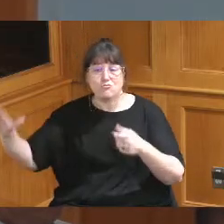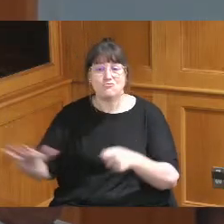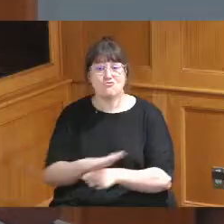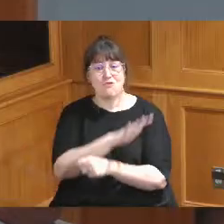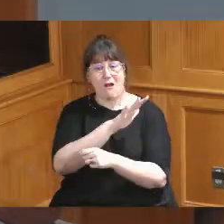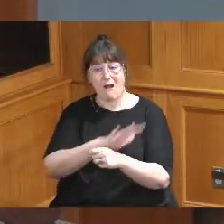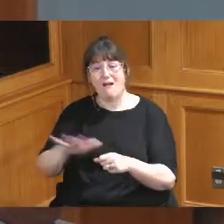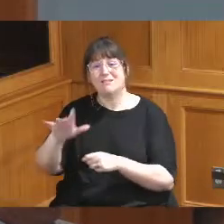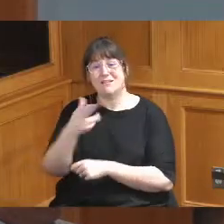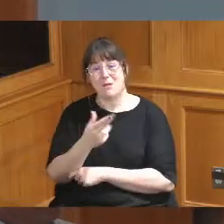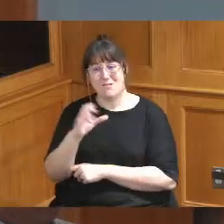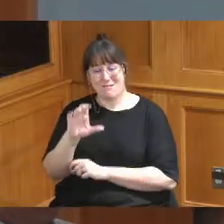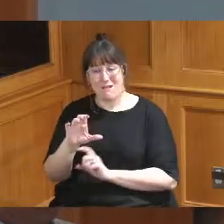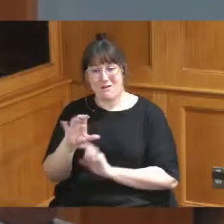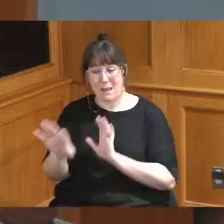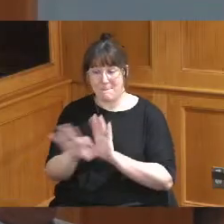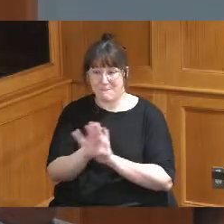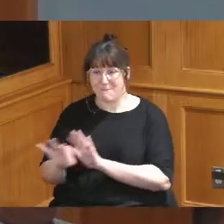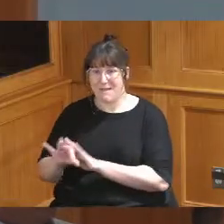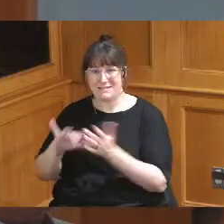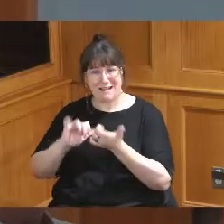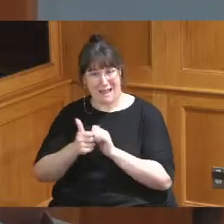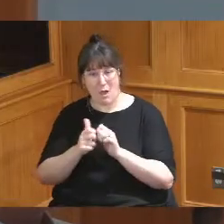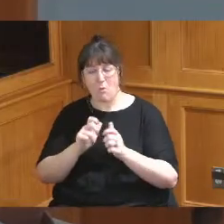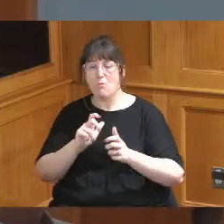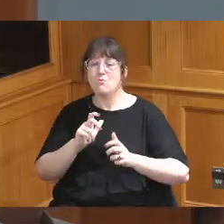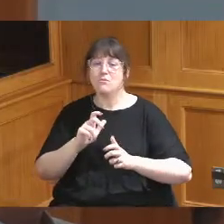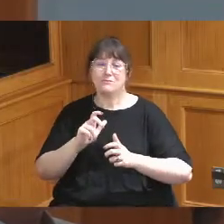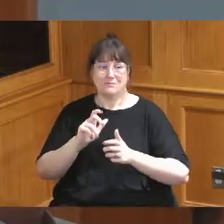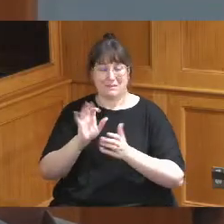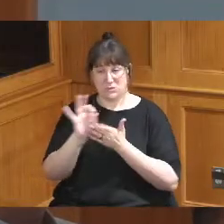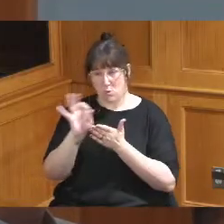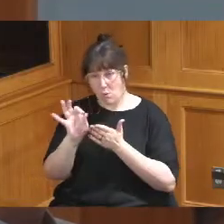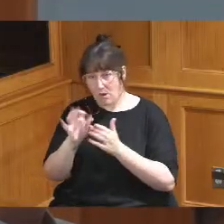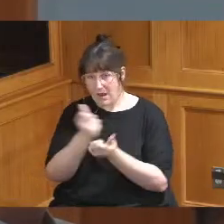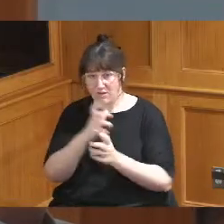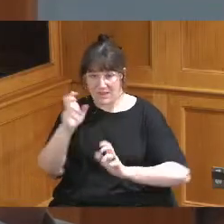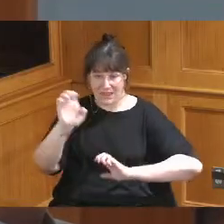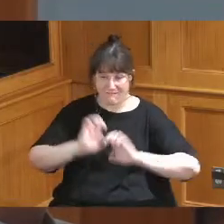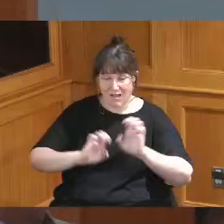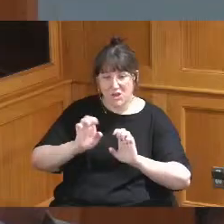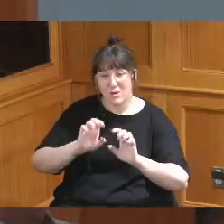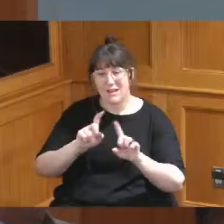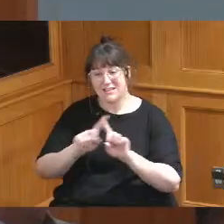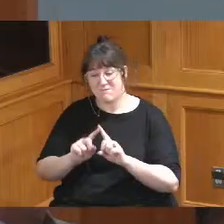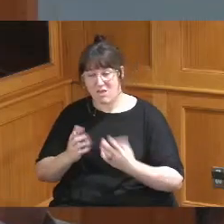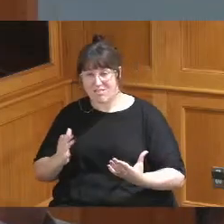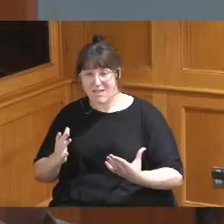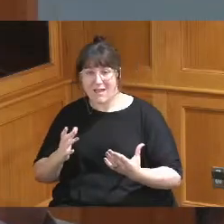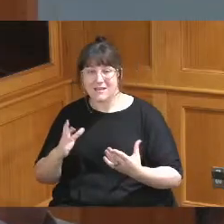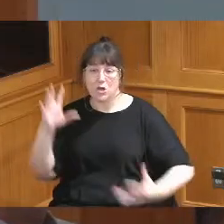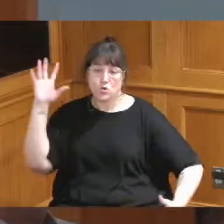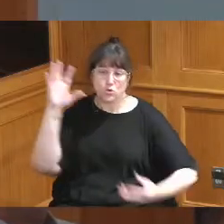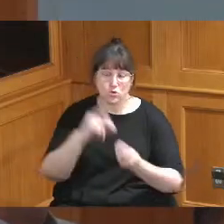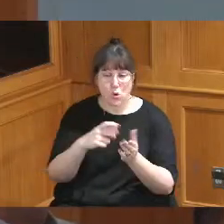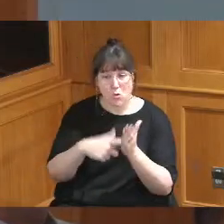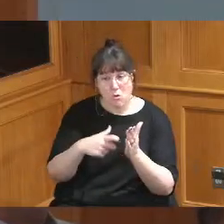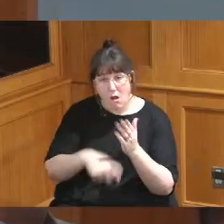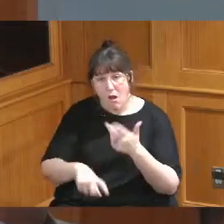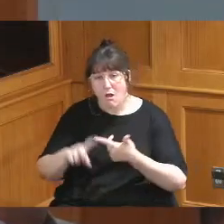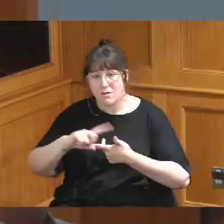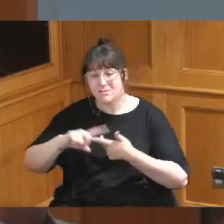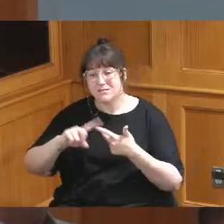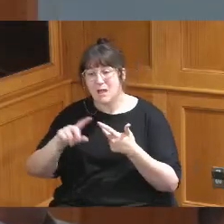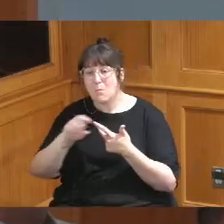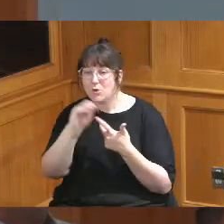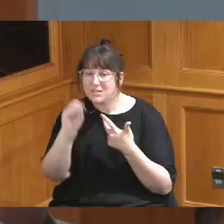These projects were selected based on a competitive scoring process which evaluates factors such as total project cost,